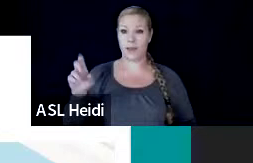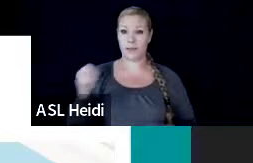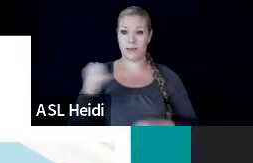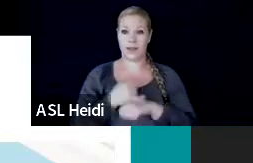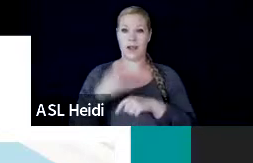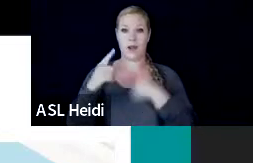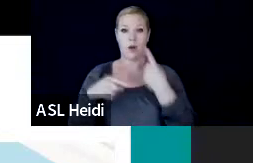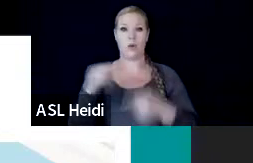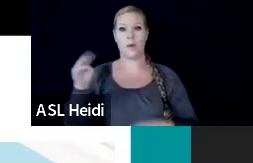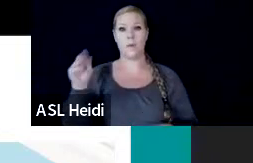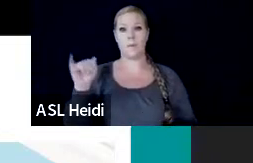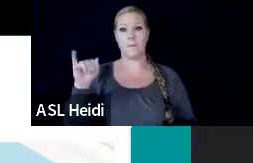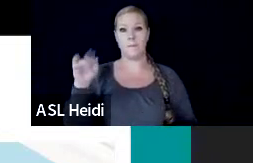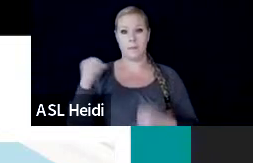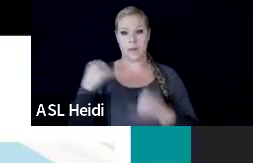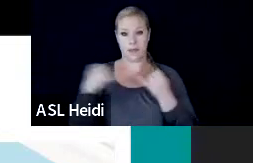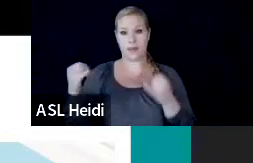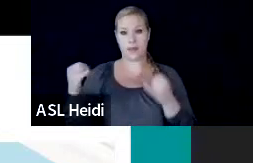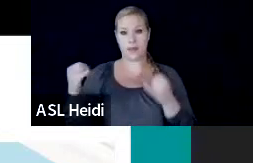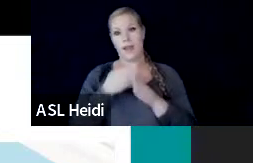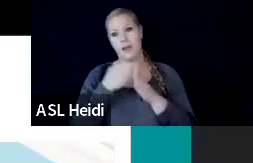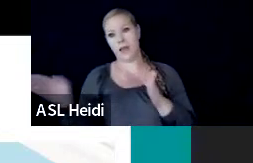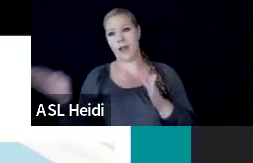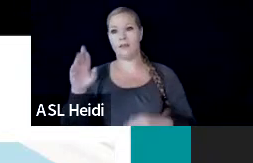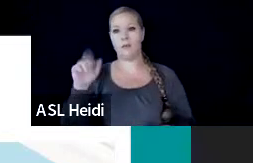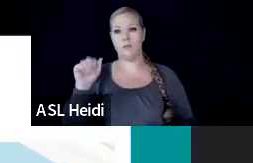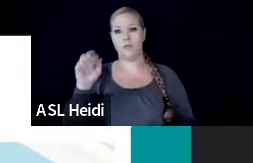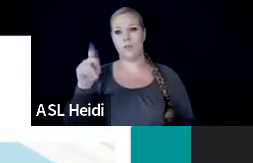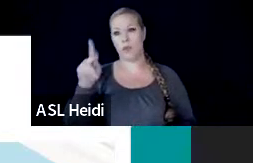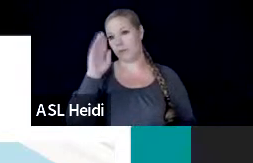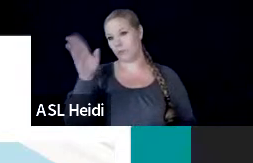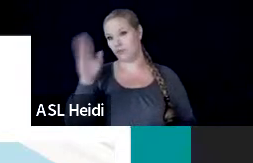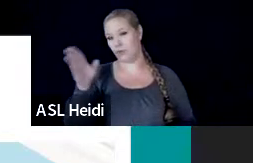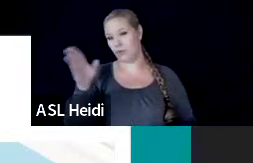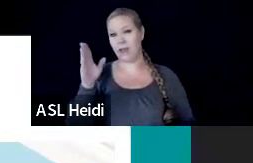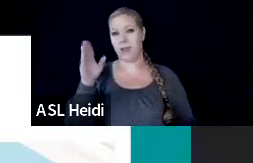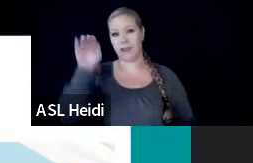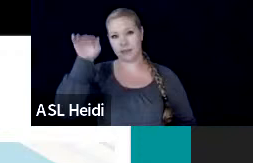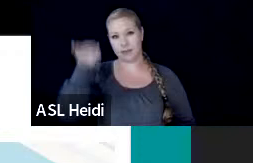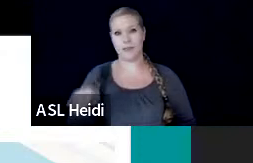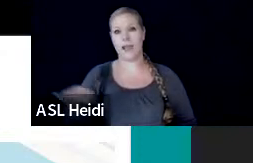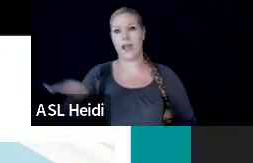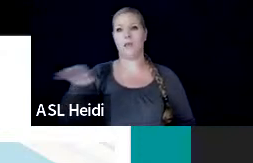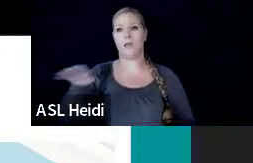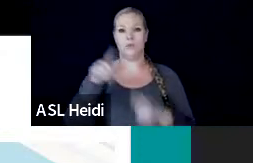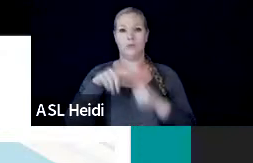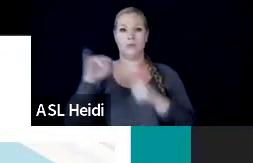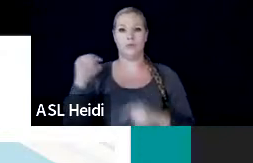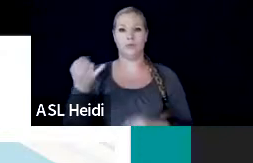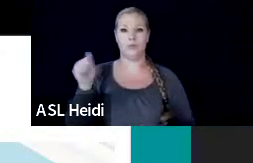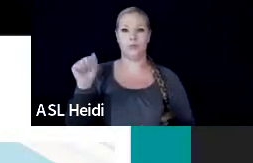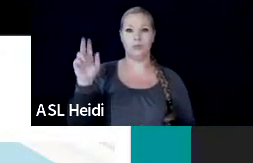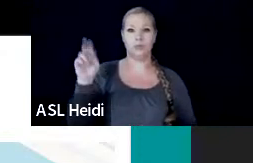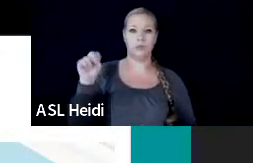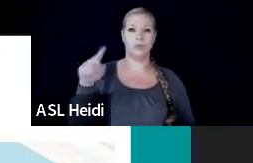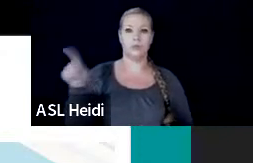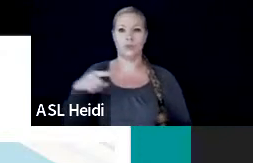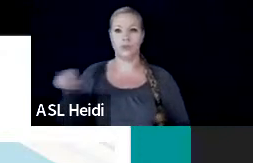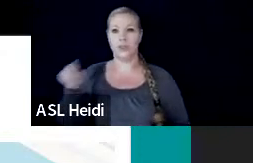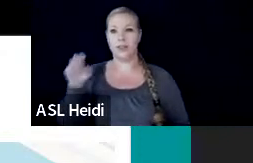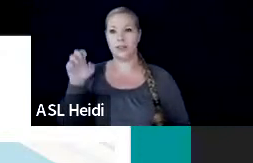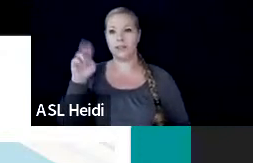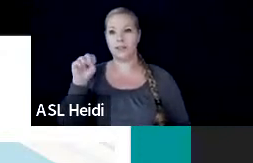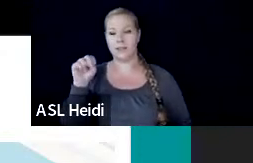Line, exiting and a ramp that continues straight down to Jansen Beach Drive. And again, not